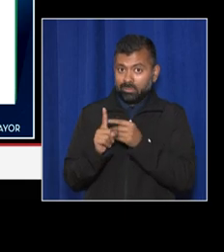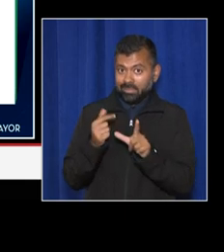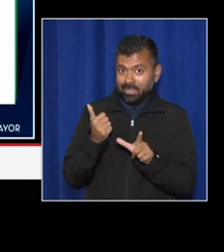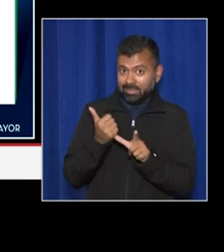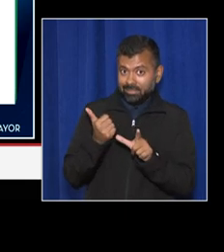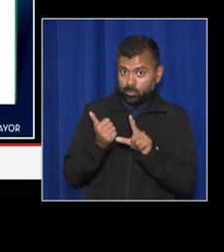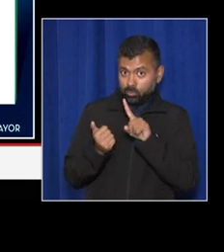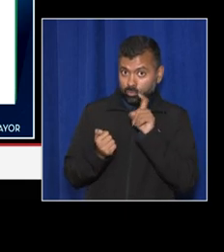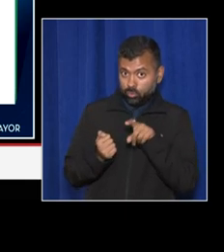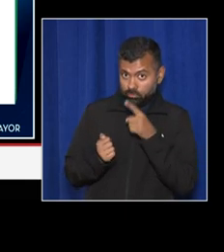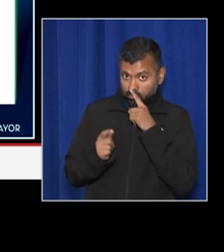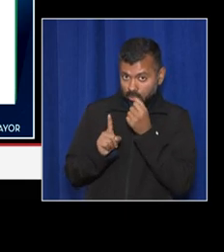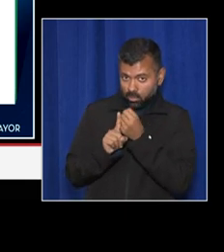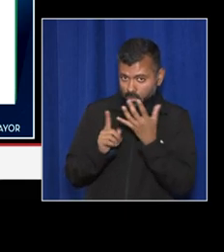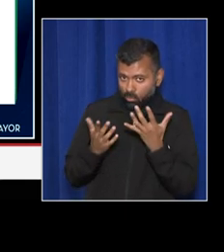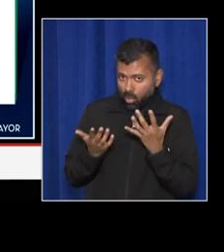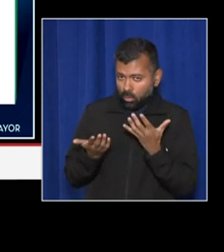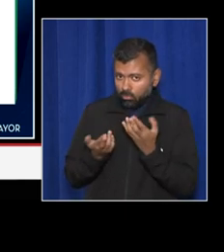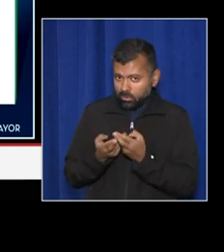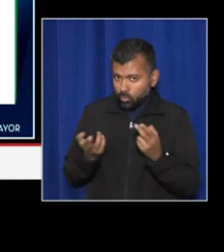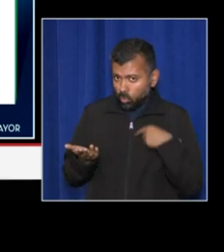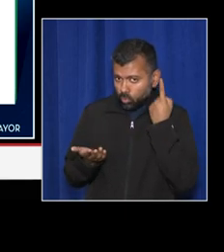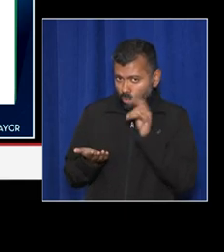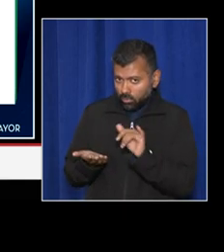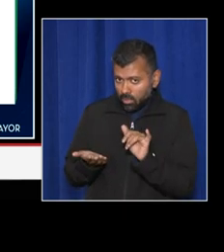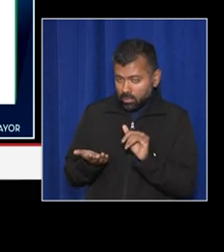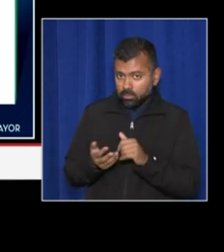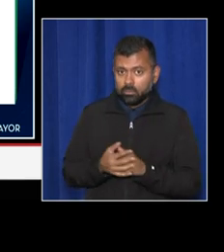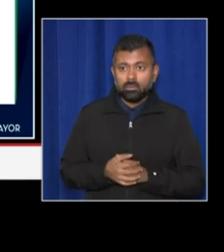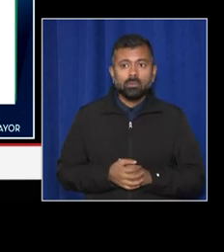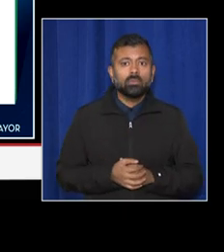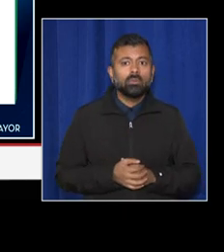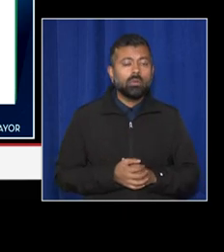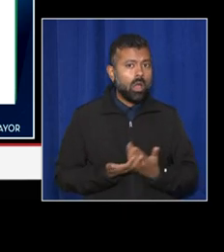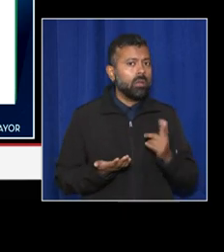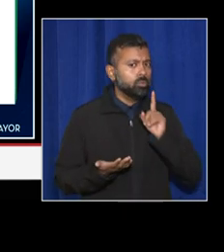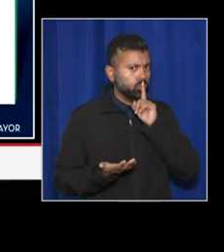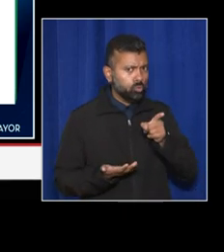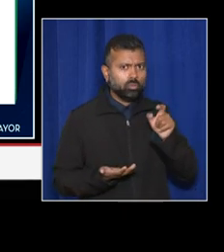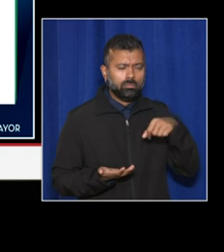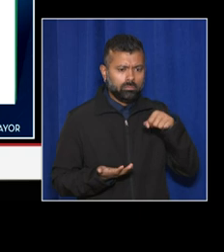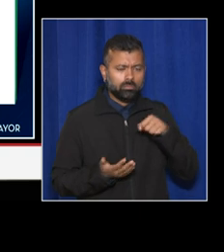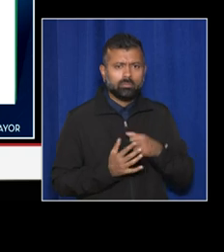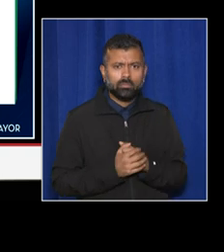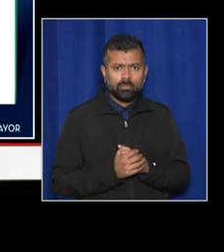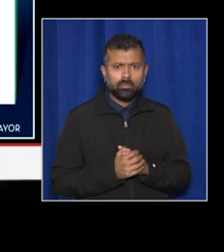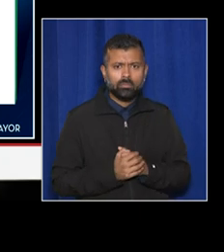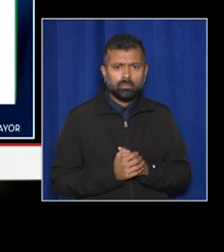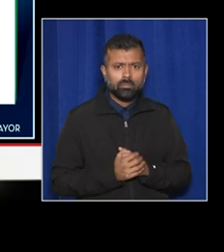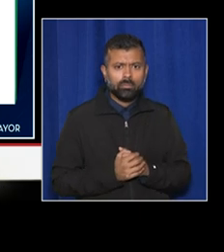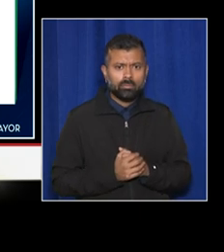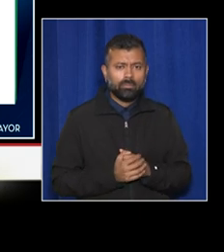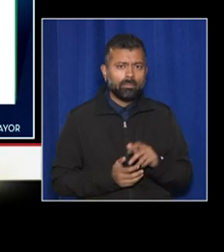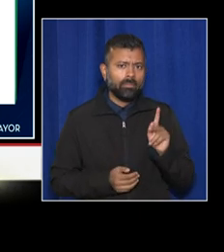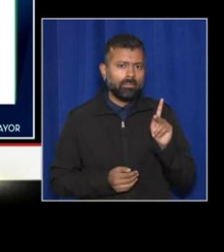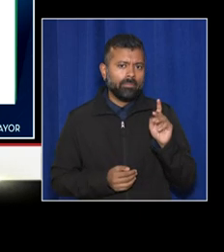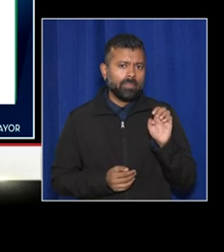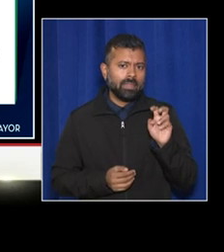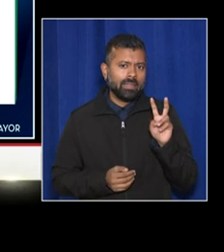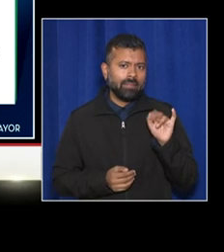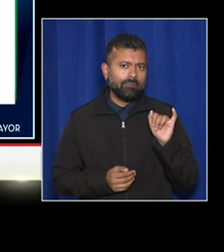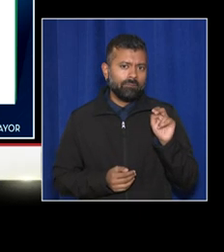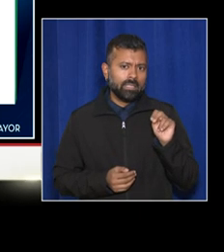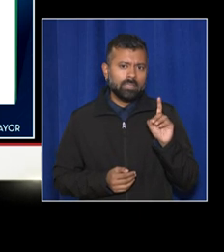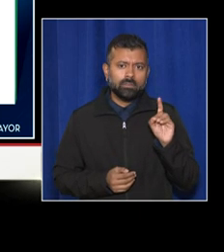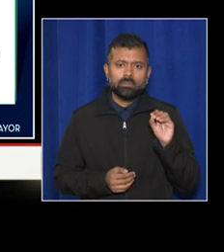employees. Sure. So there's a mortgage prevention program that's run out of our D.C. Department of Insurance, Securities, and Banking.